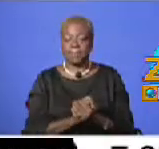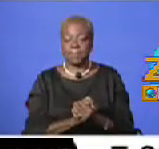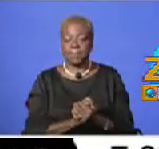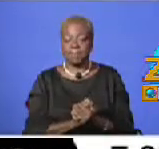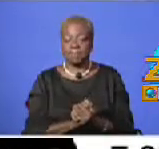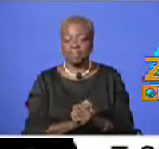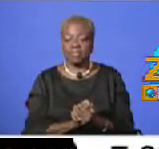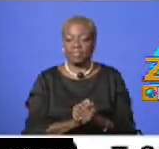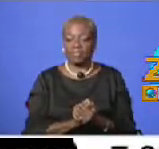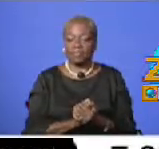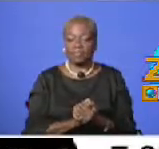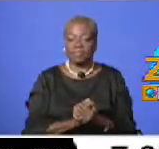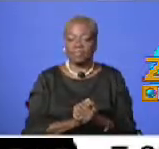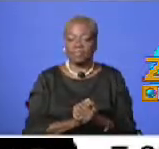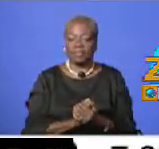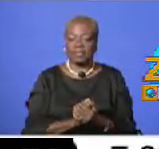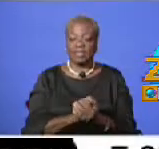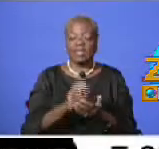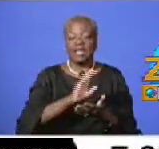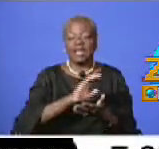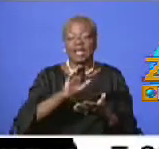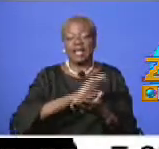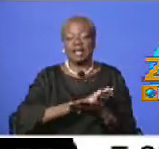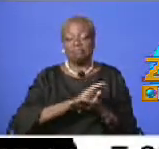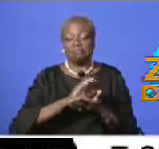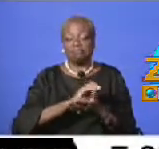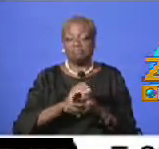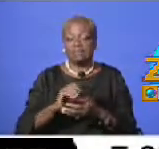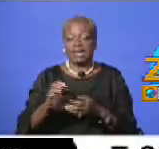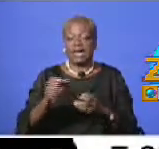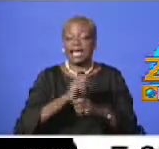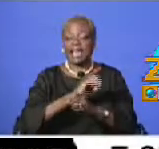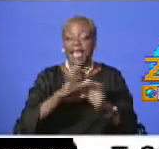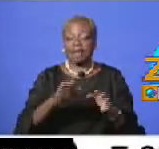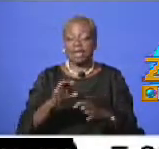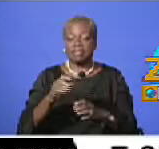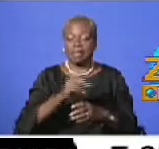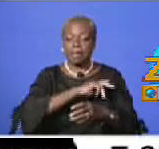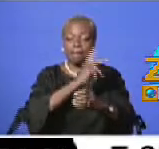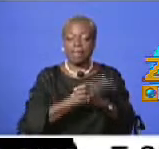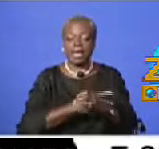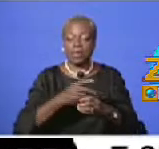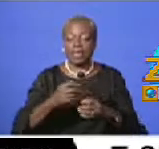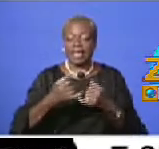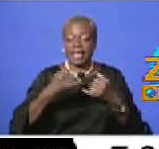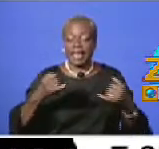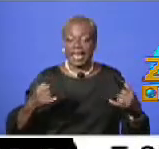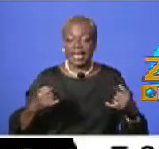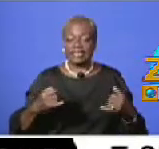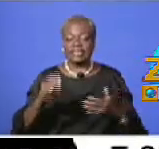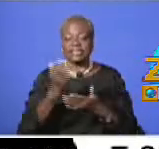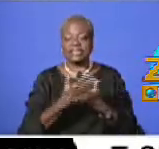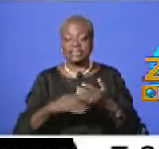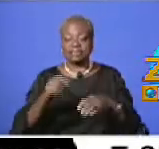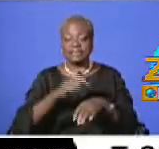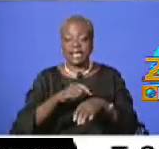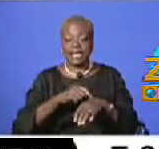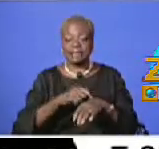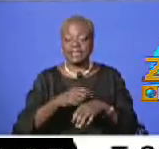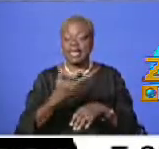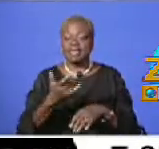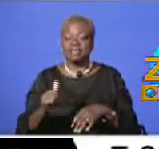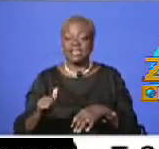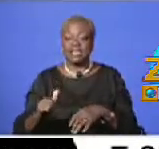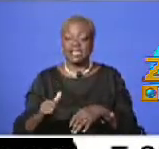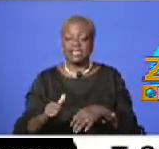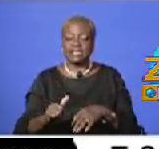are also common practice during this time of year. But unfortunately, in some cases, these essential storm-fighting trees are damaged